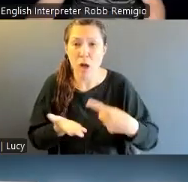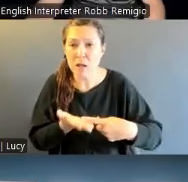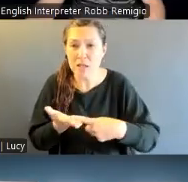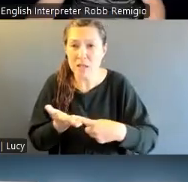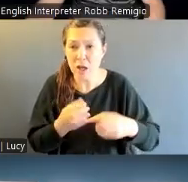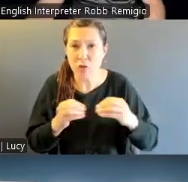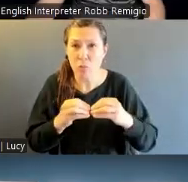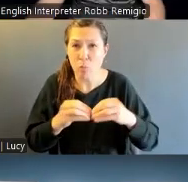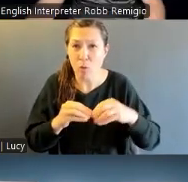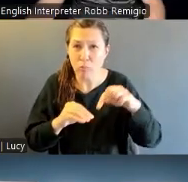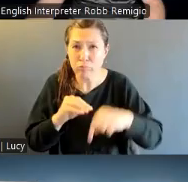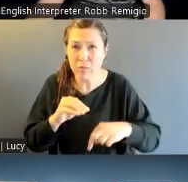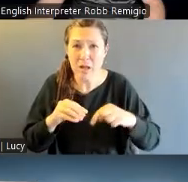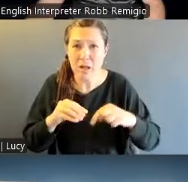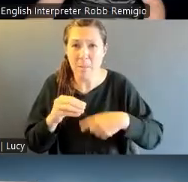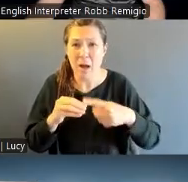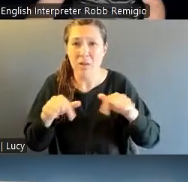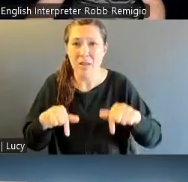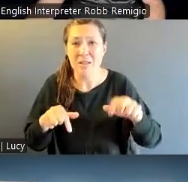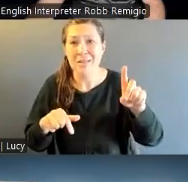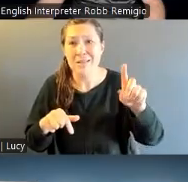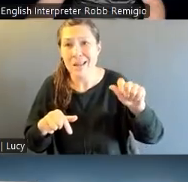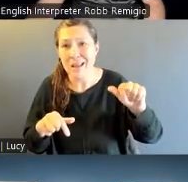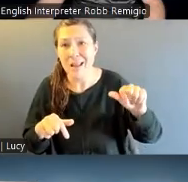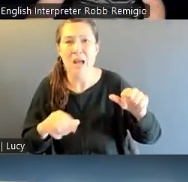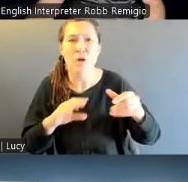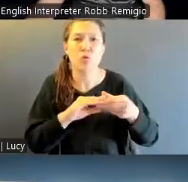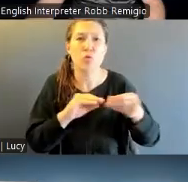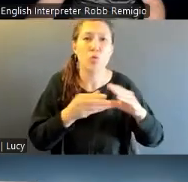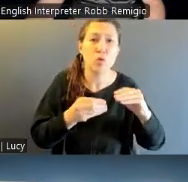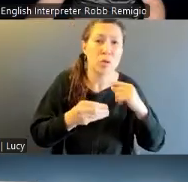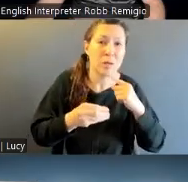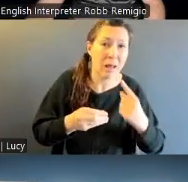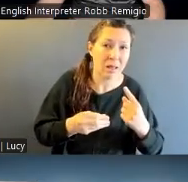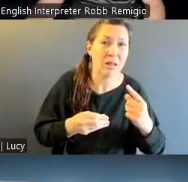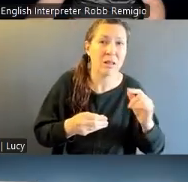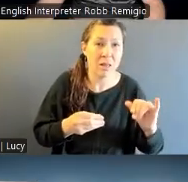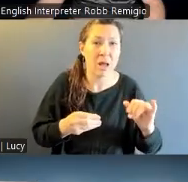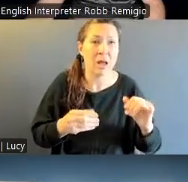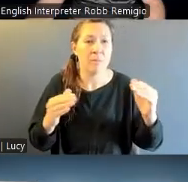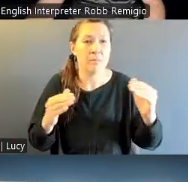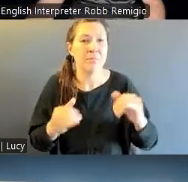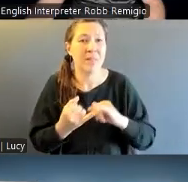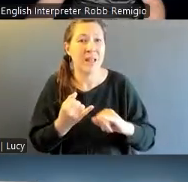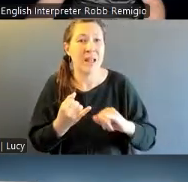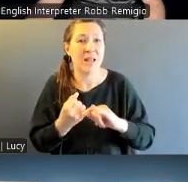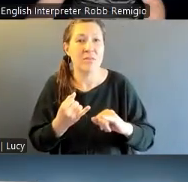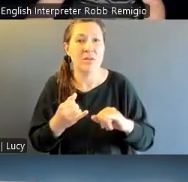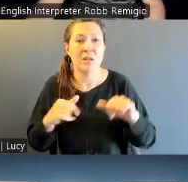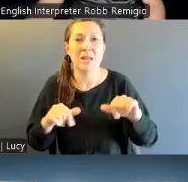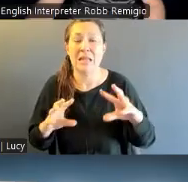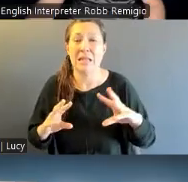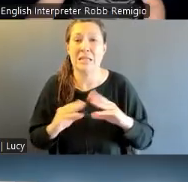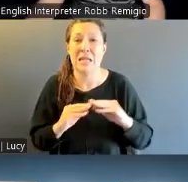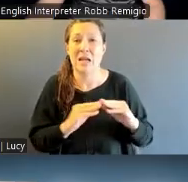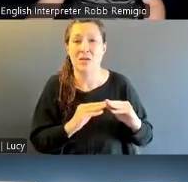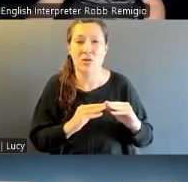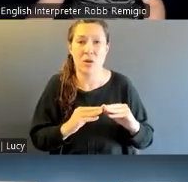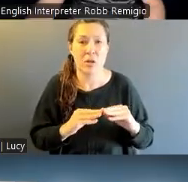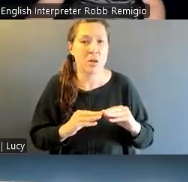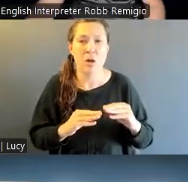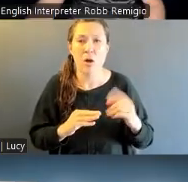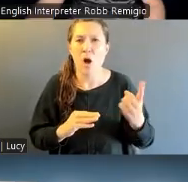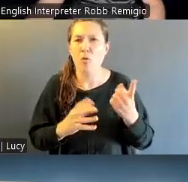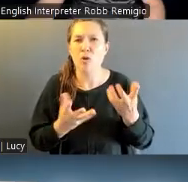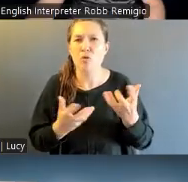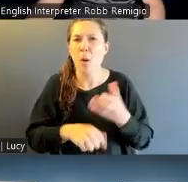particularly kind of the data and storytelling connection of it. And then lastly, these sessions continue to try to improve and be